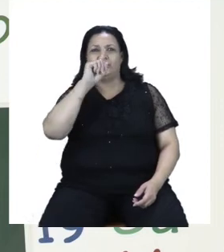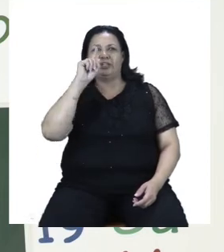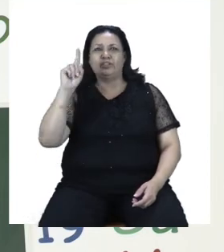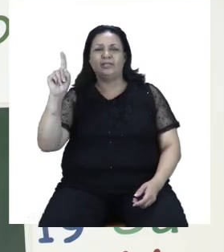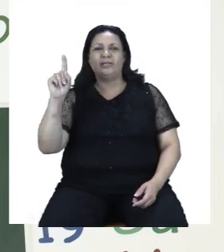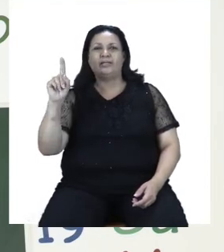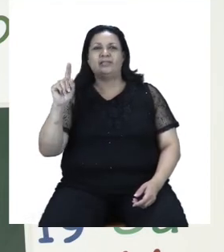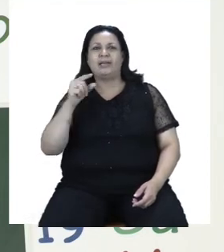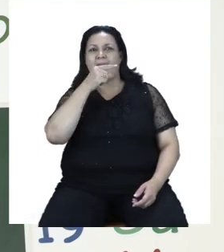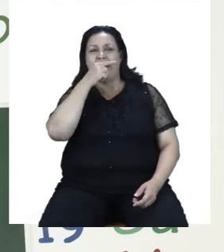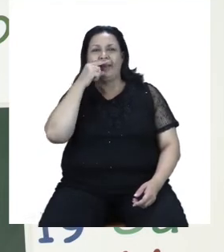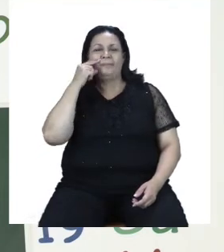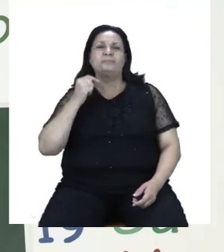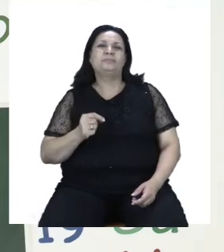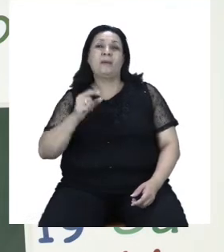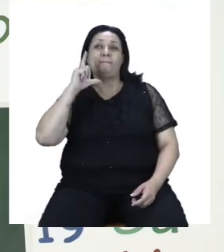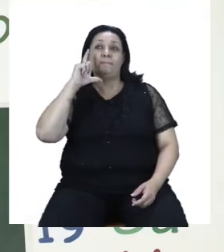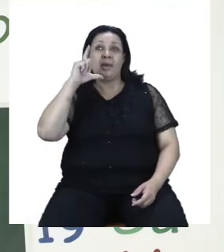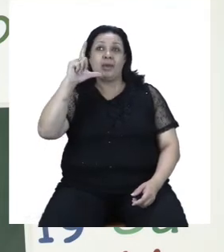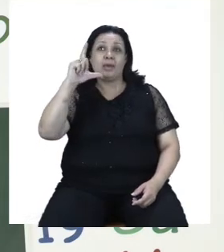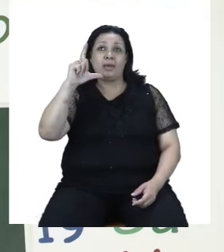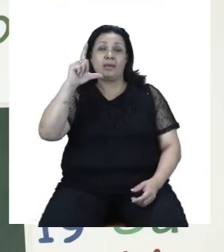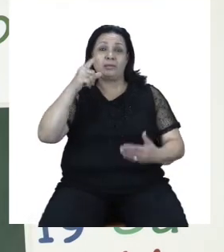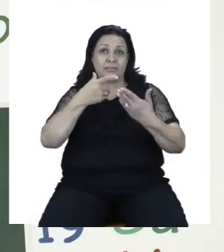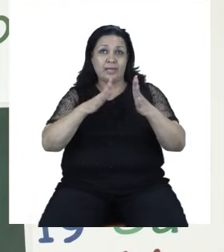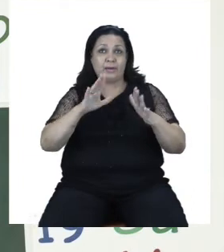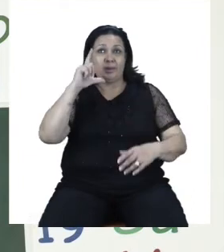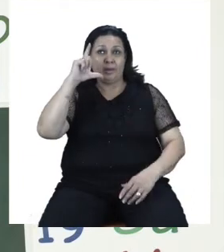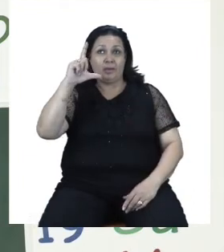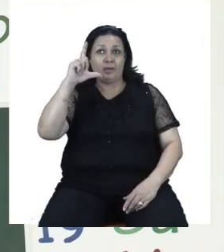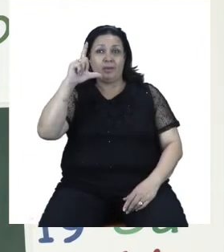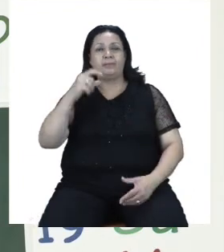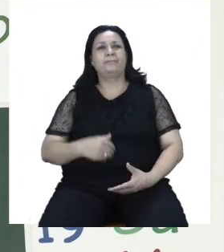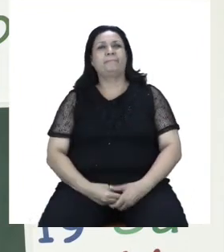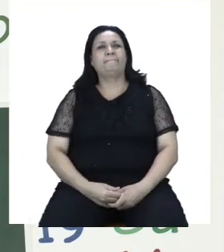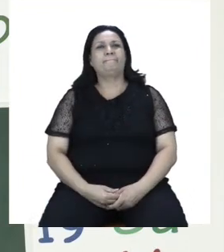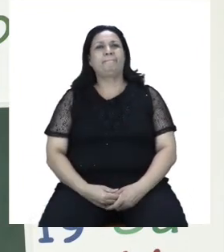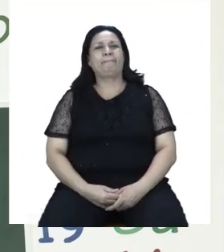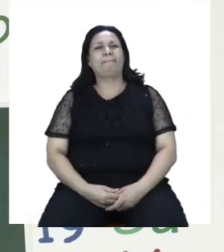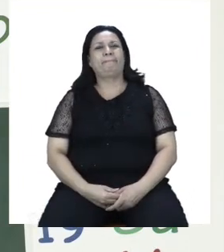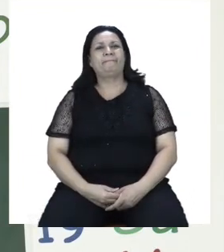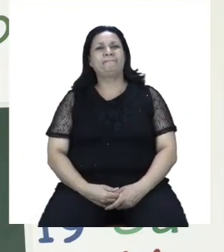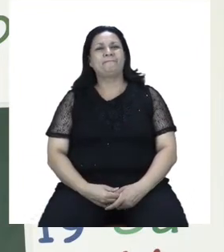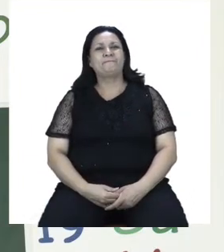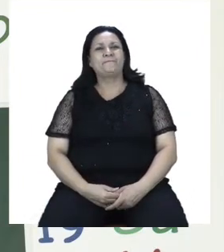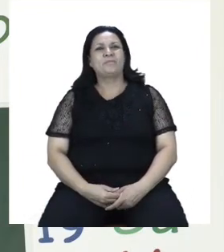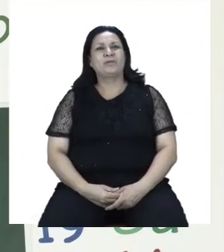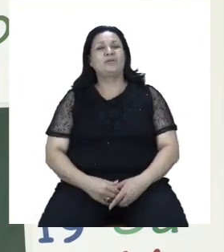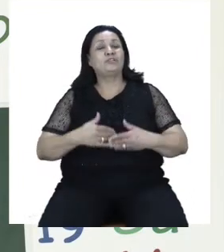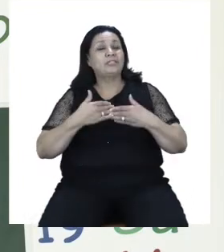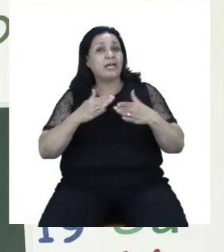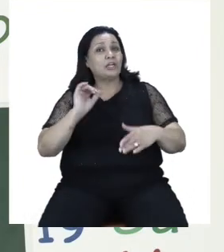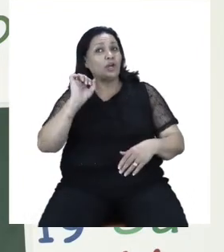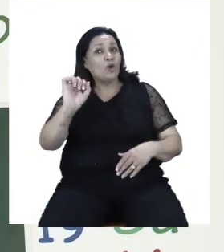letter, a capital letter M. So you must also start your name with a big